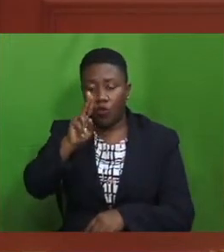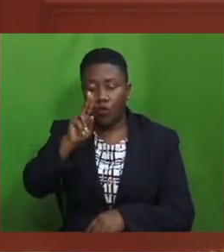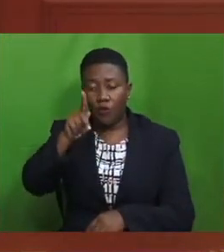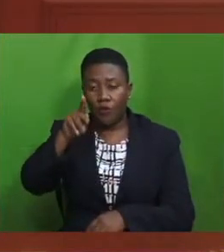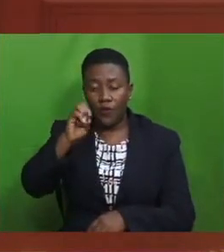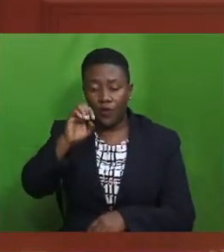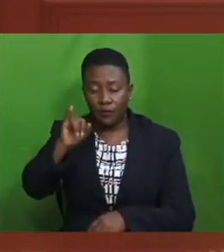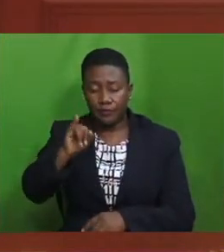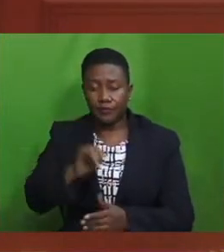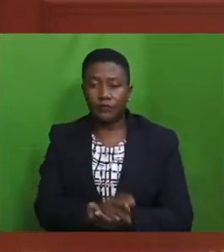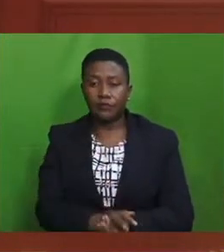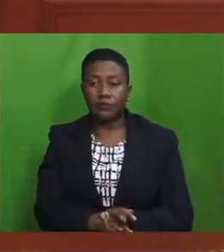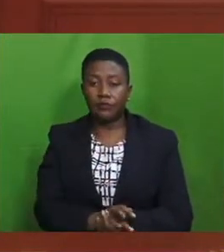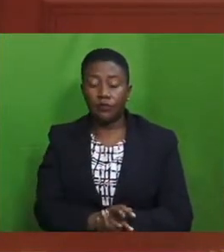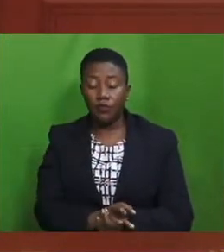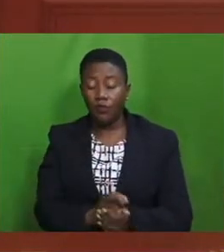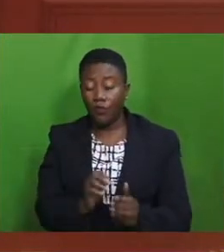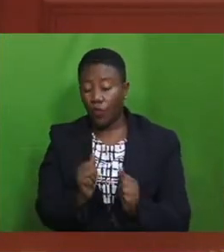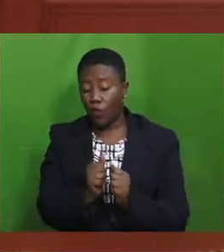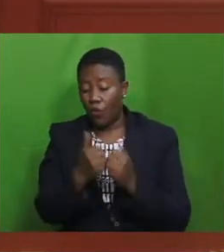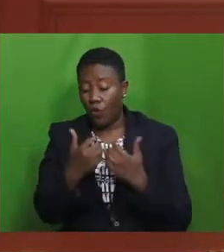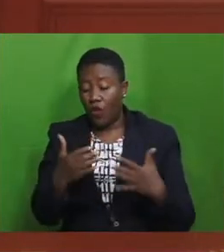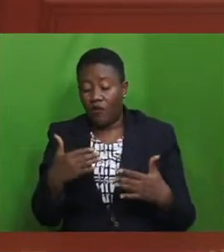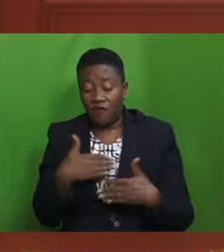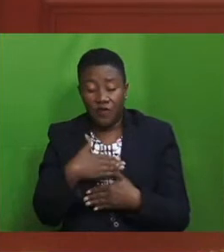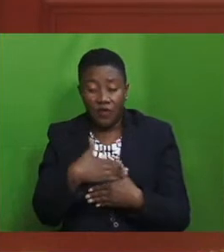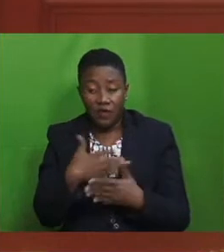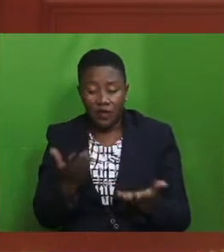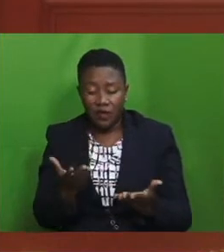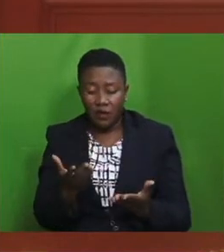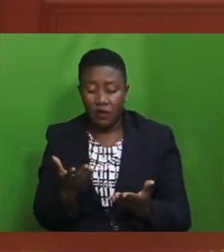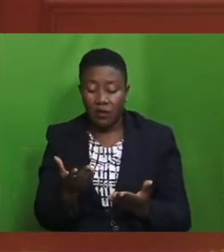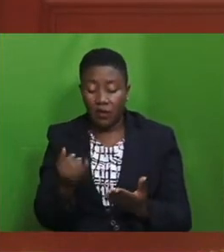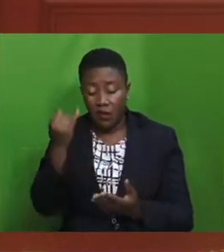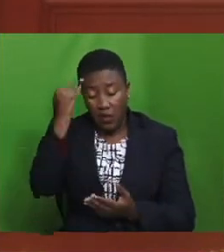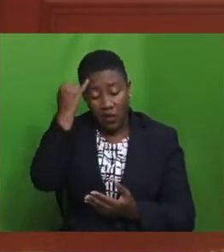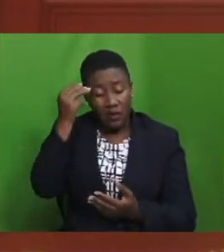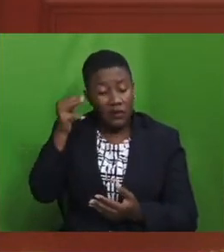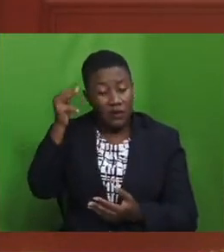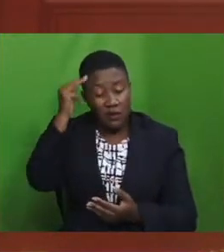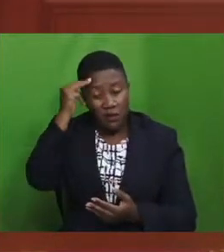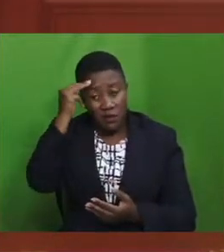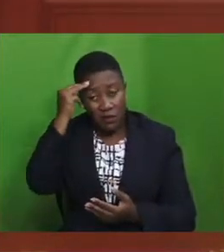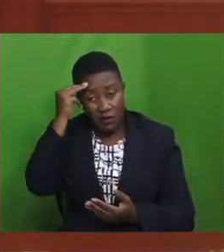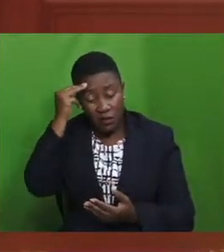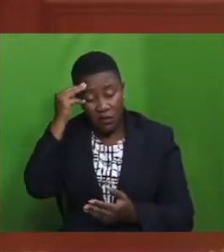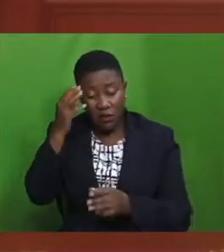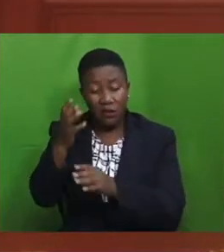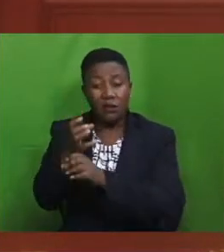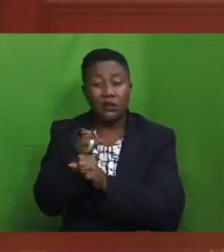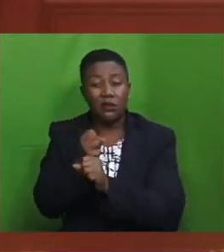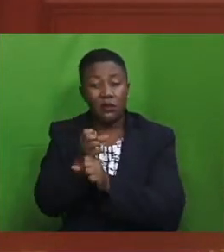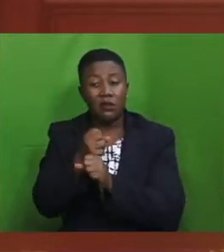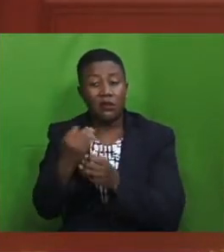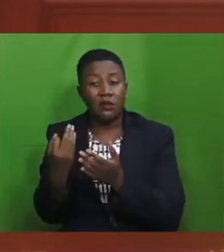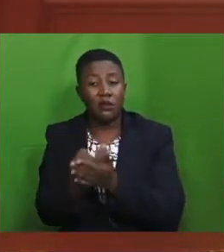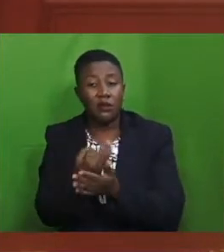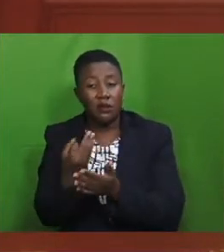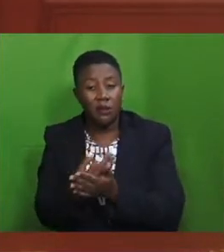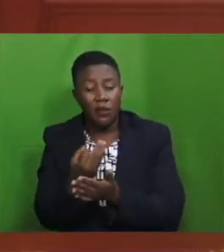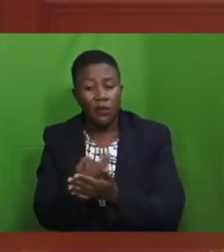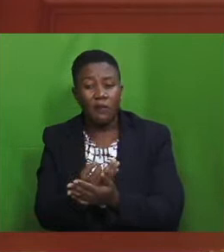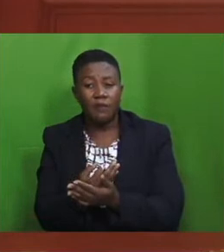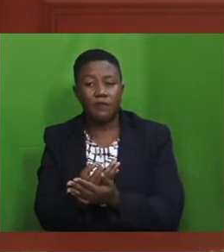authoritatively, without fear of contradiction, that John Dramani Mahama secured funding and cuts off for those